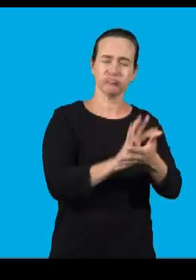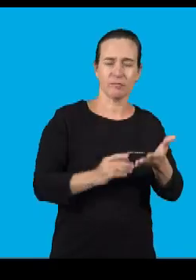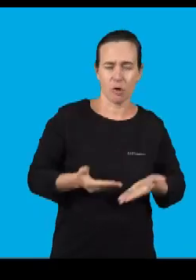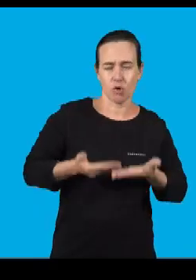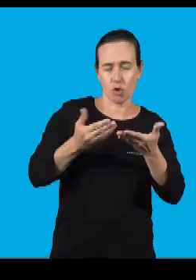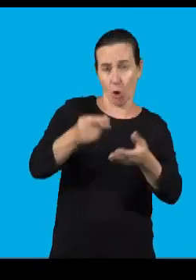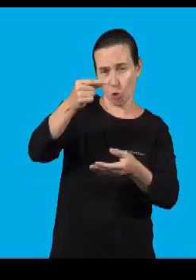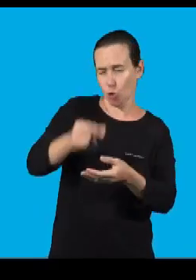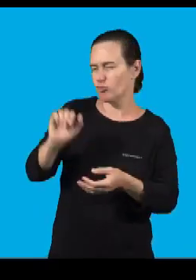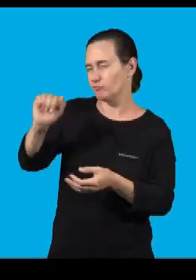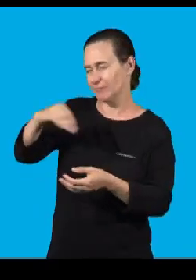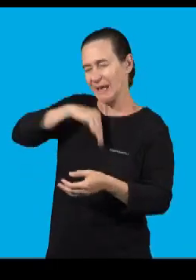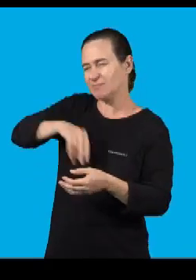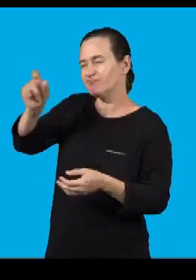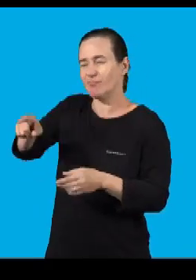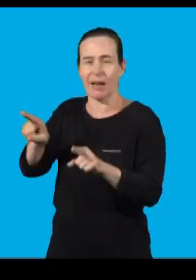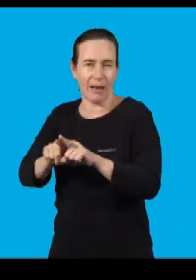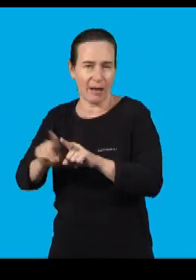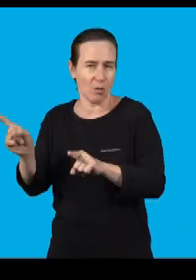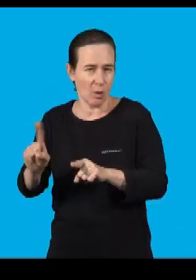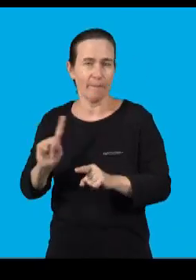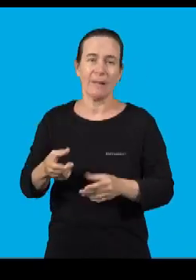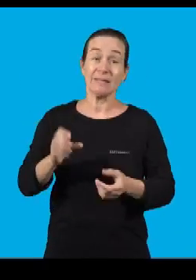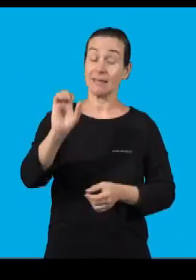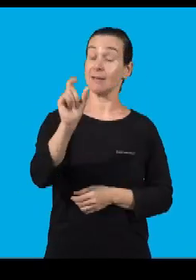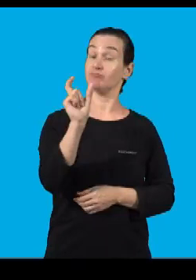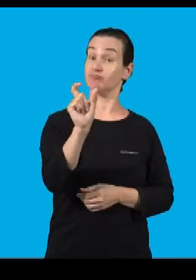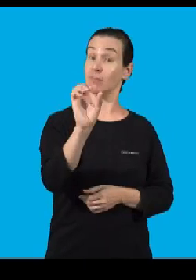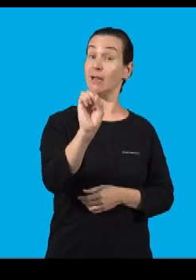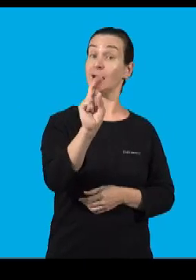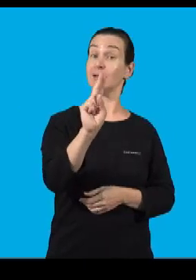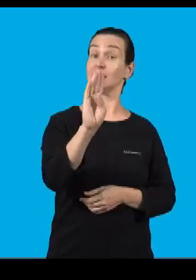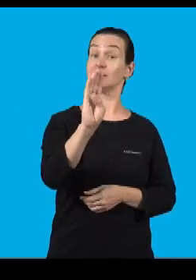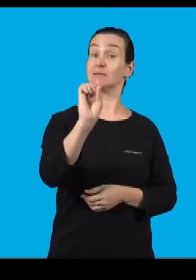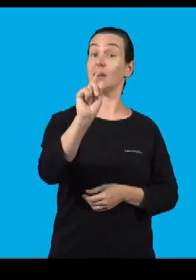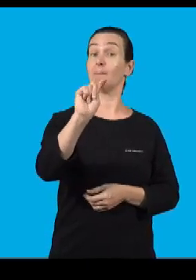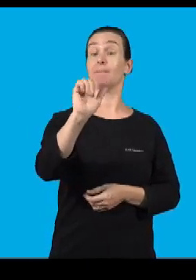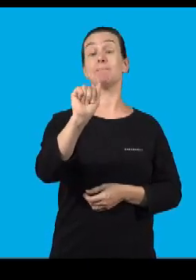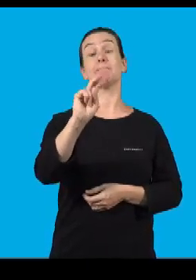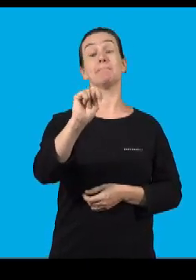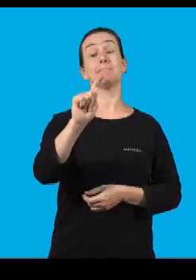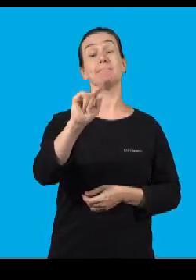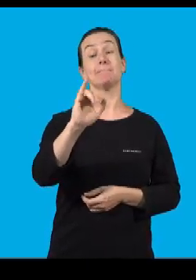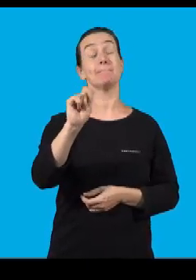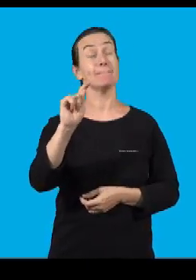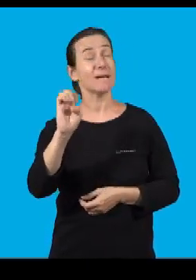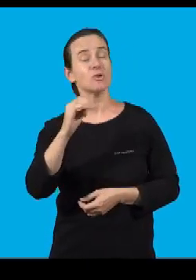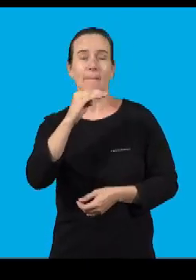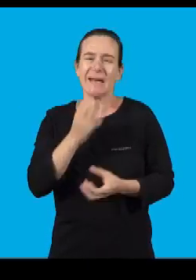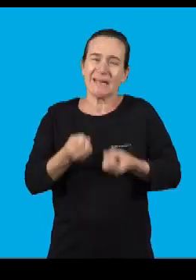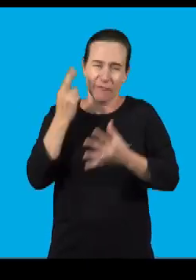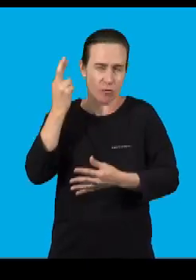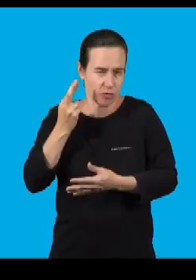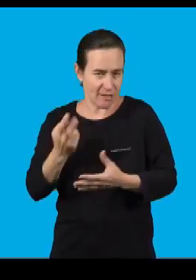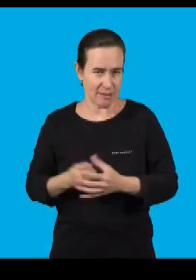extract reveal about Gertrude's character? Substantiate your answer. Now remember, this extract says